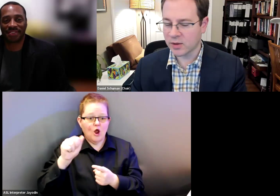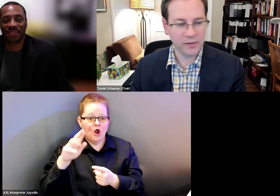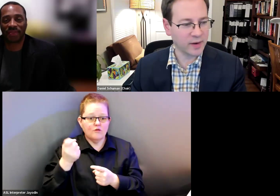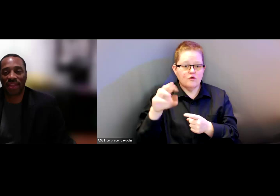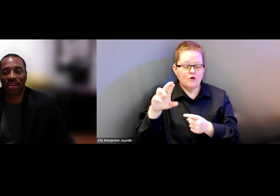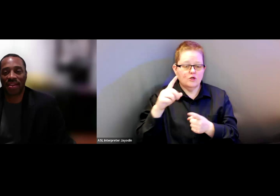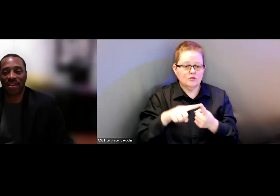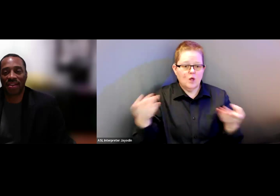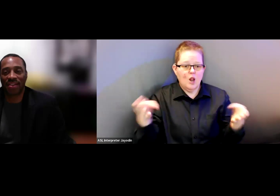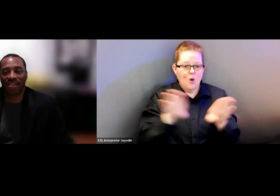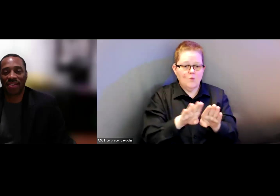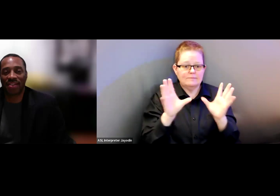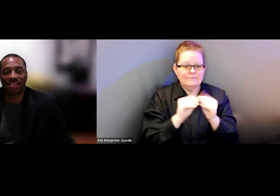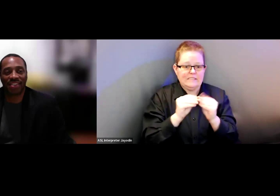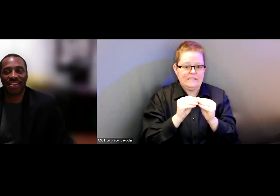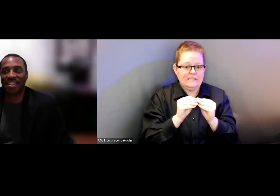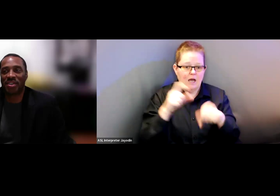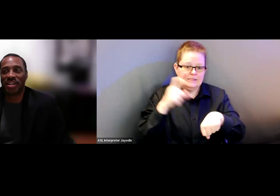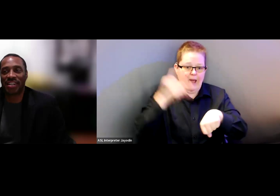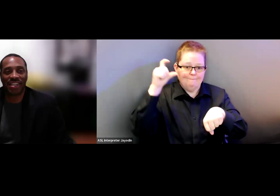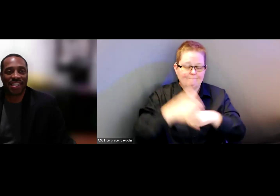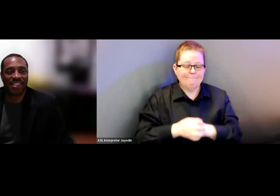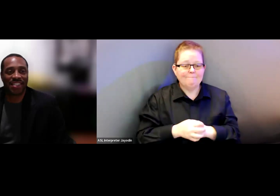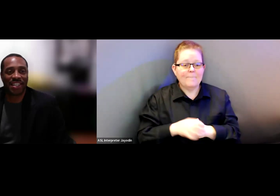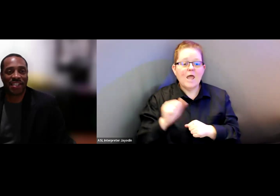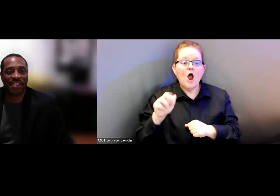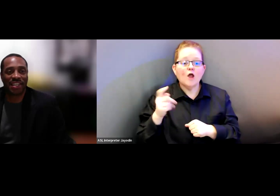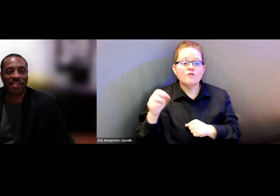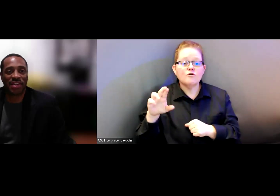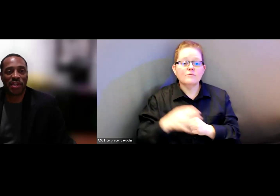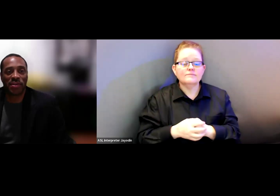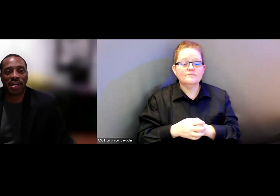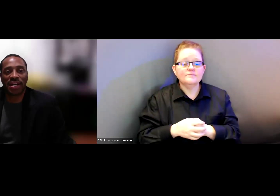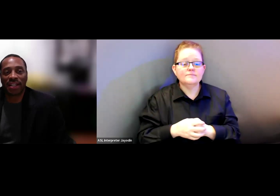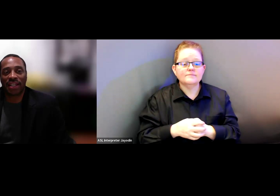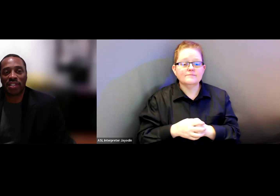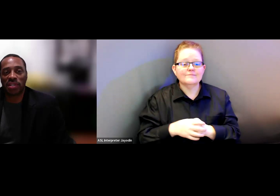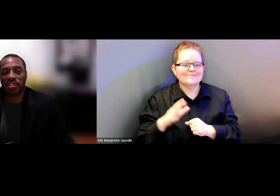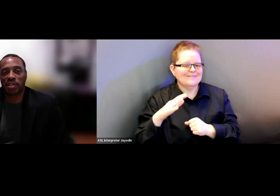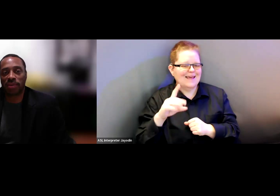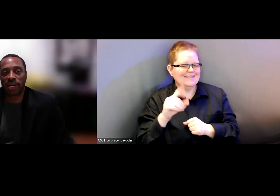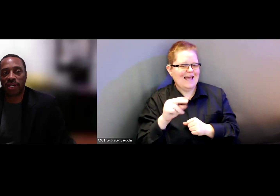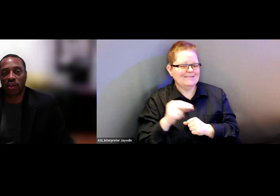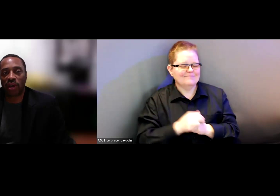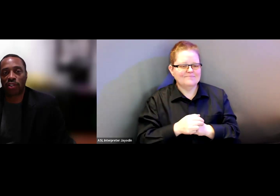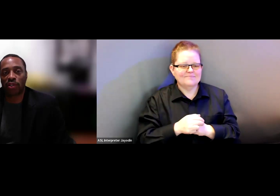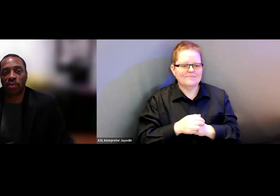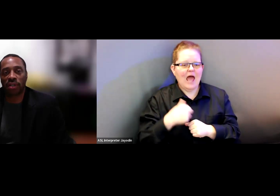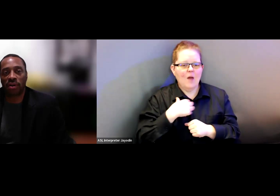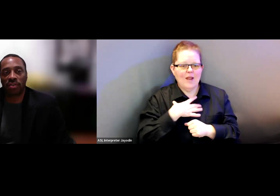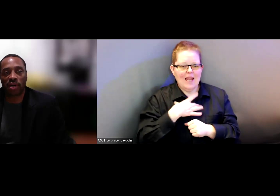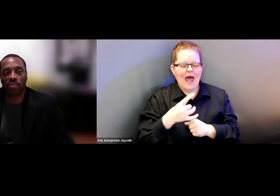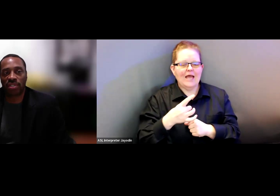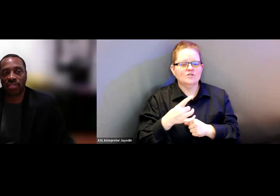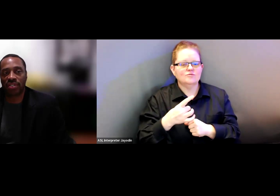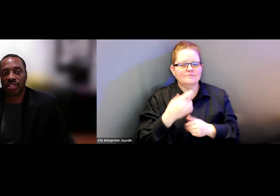close us off on time. Arthur? Thank you, Daniel. I'd like to extend my gratitude